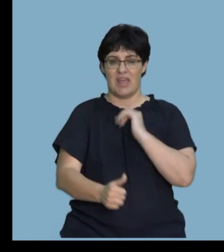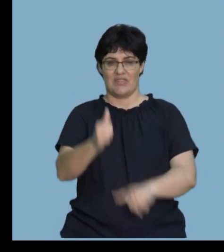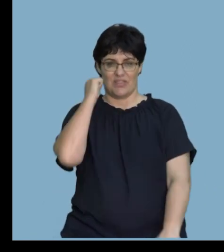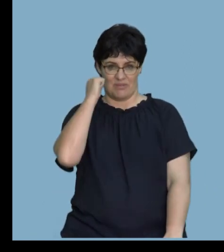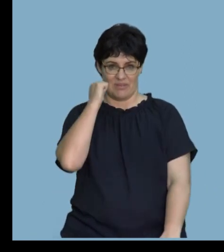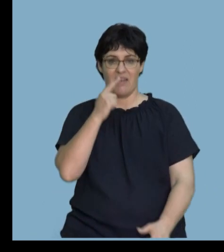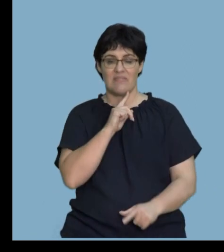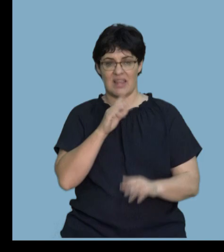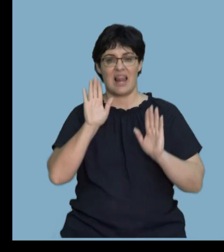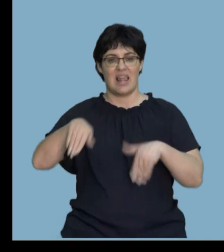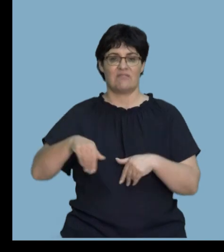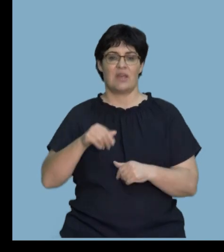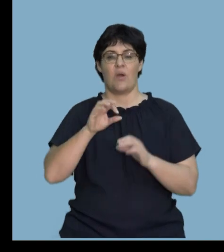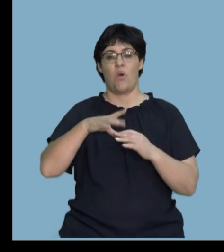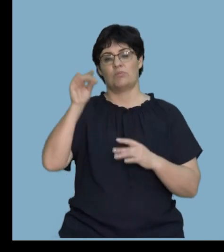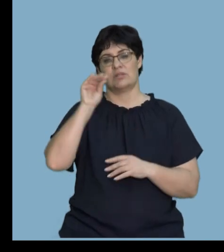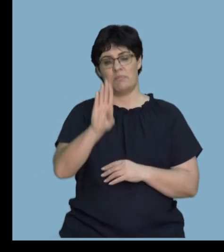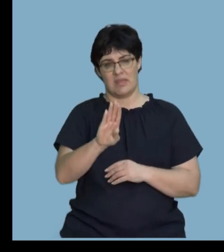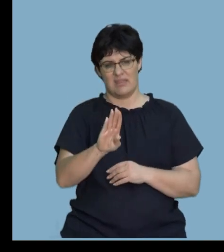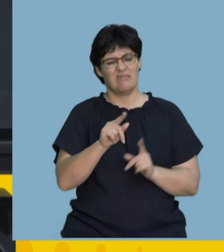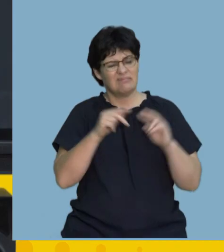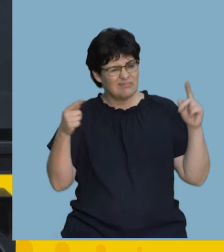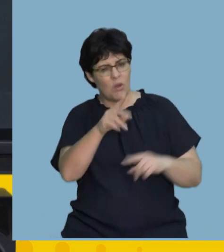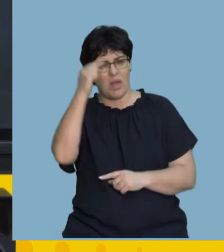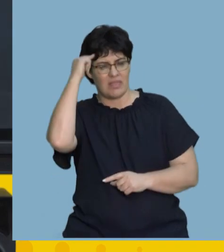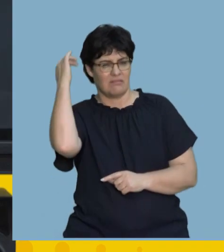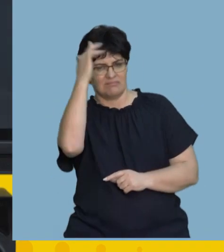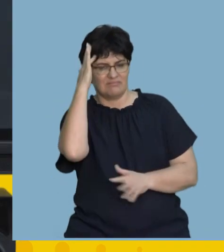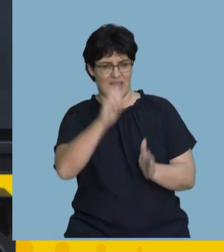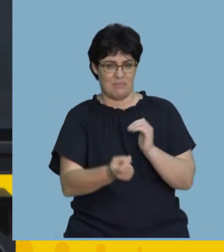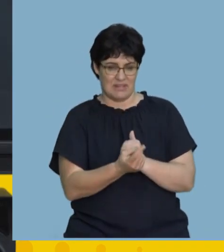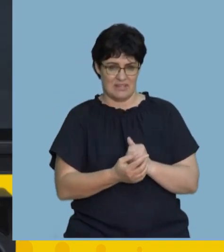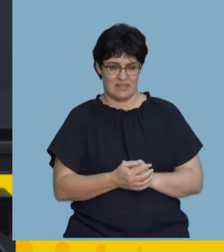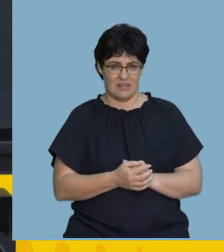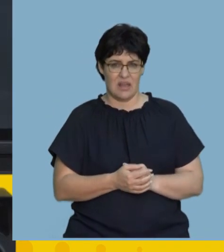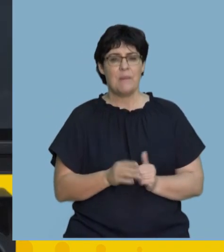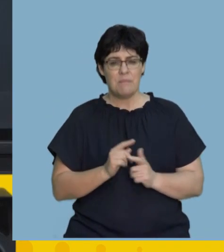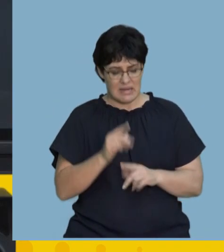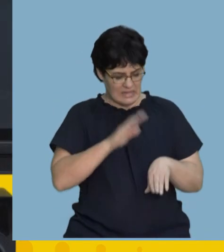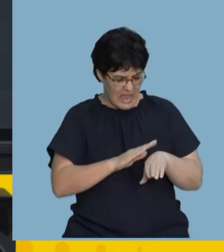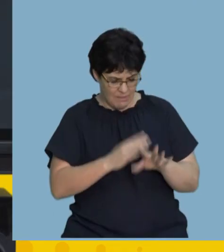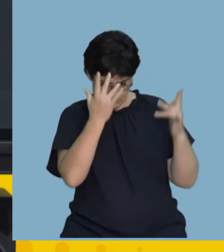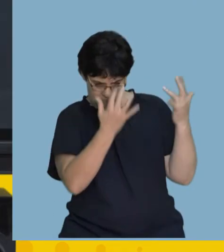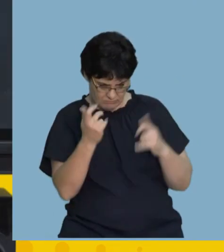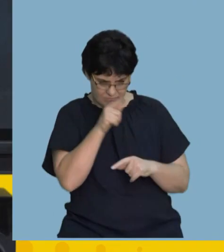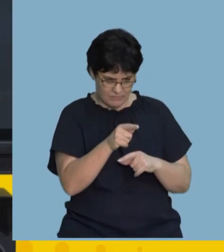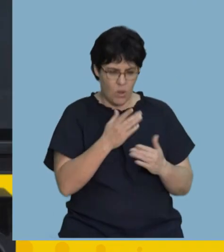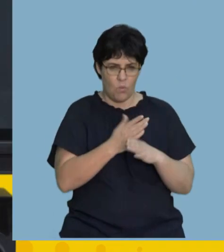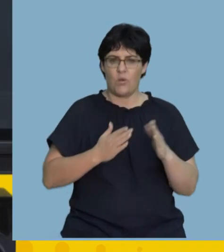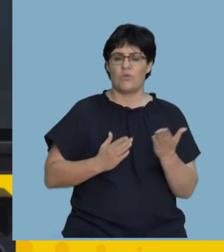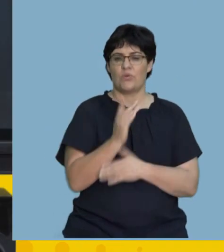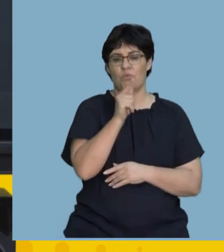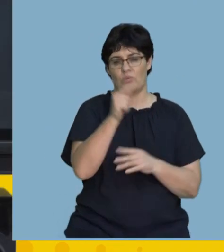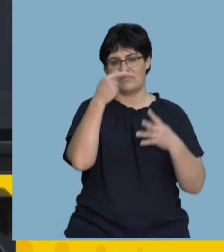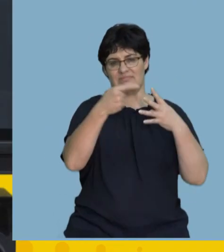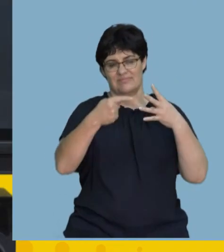which leaves us with option B. So that's the kind of thinking. Look, it takes a decent amount of time to actually work through all